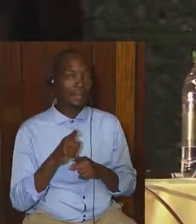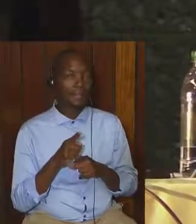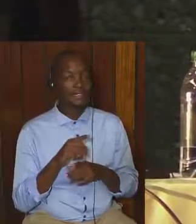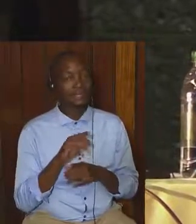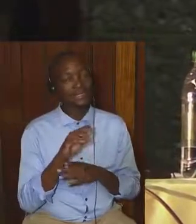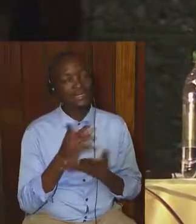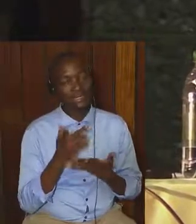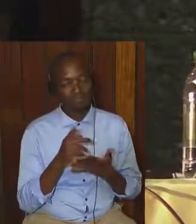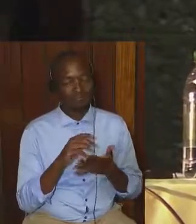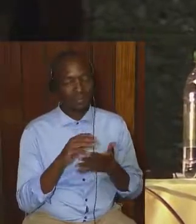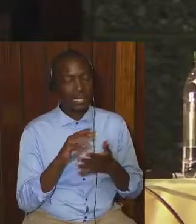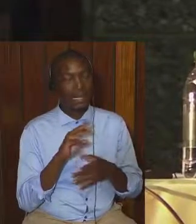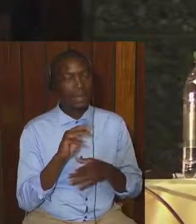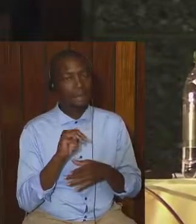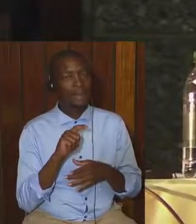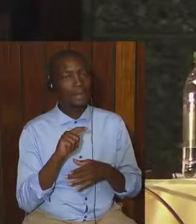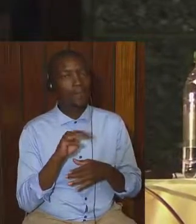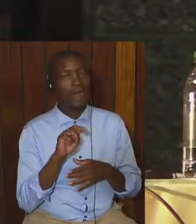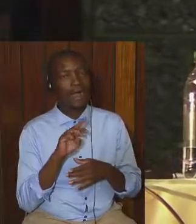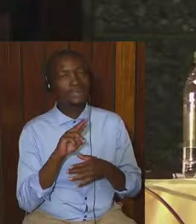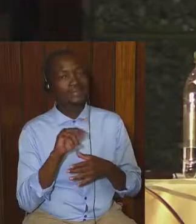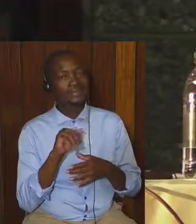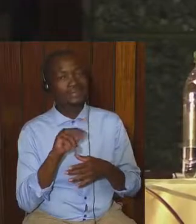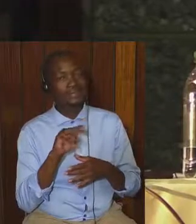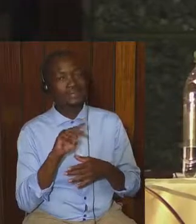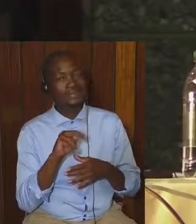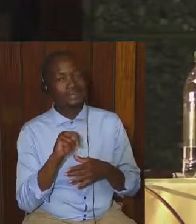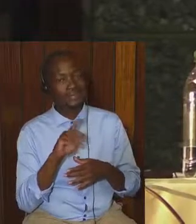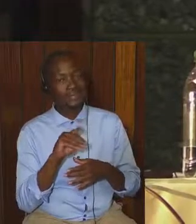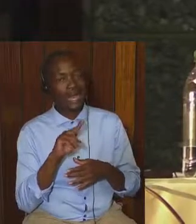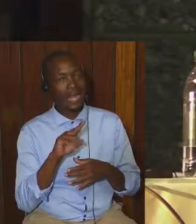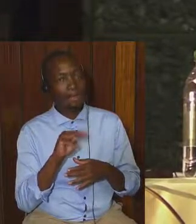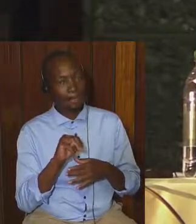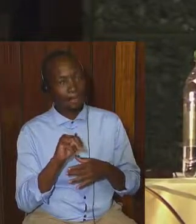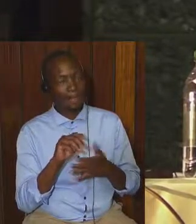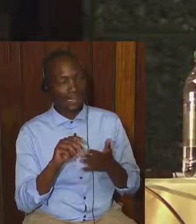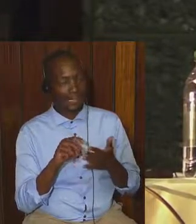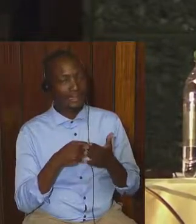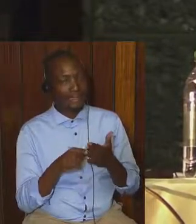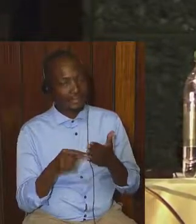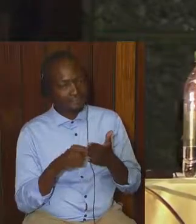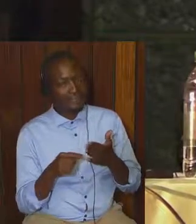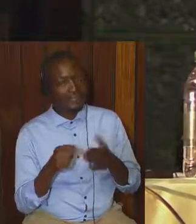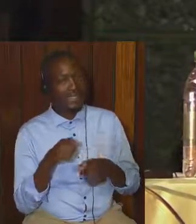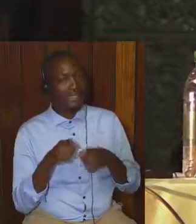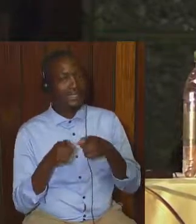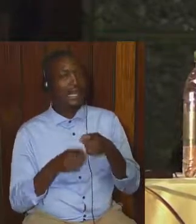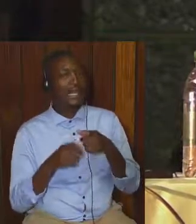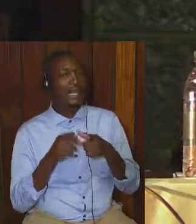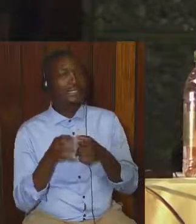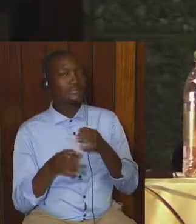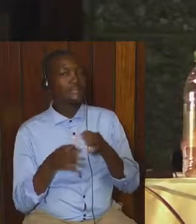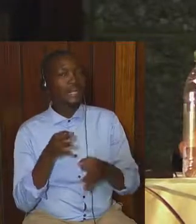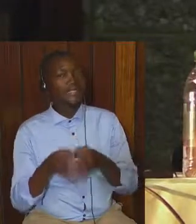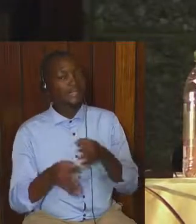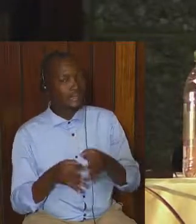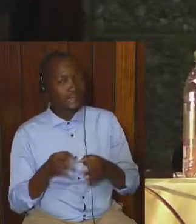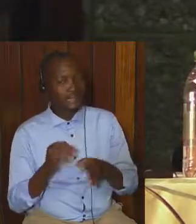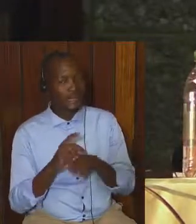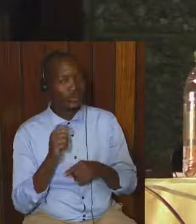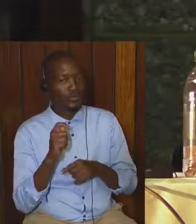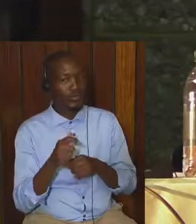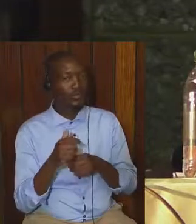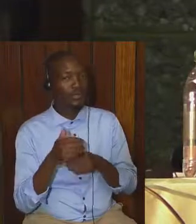memorandum explaining the process, explaining what the amounts is, that it's not amounts that we are paying in advance for